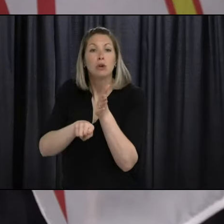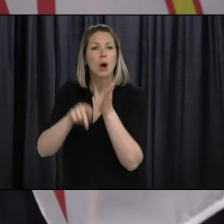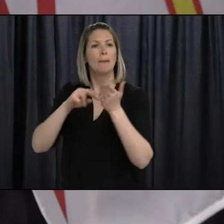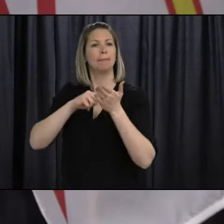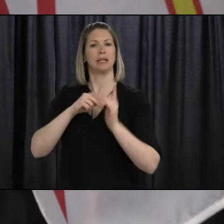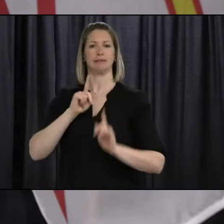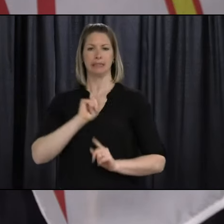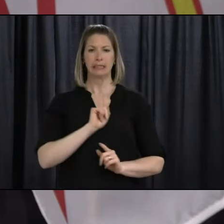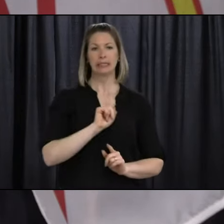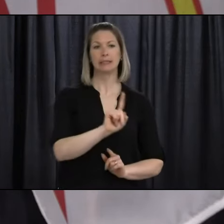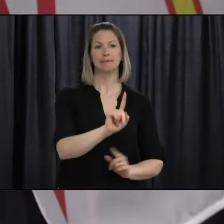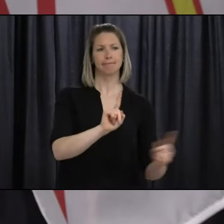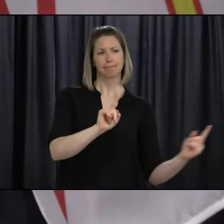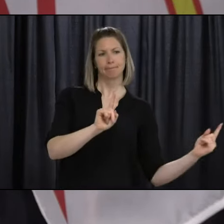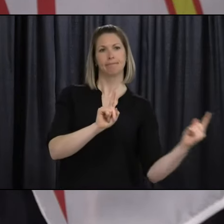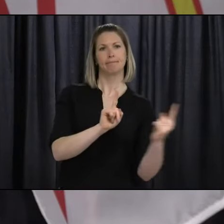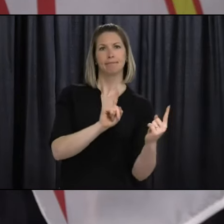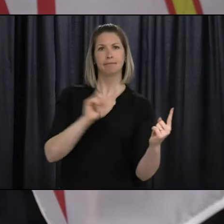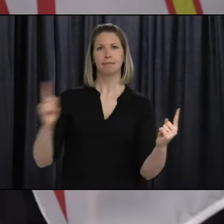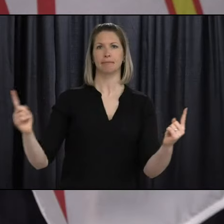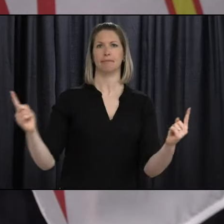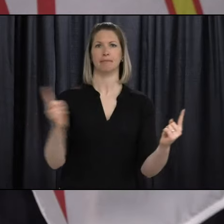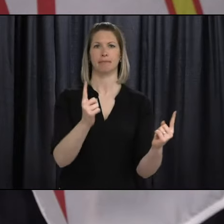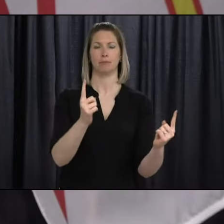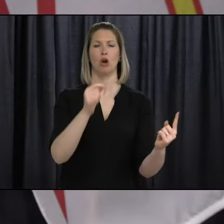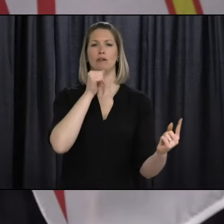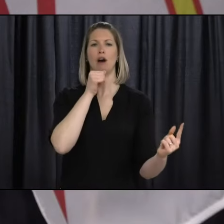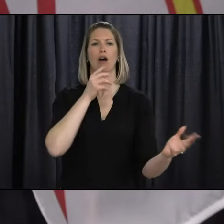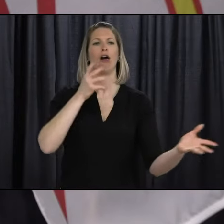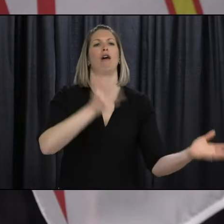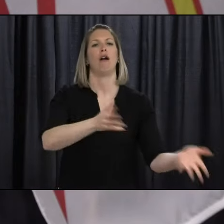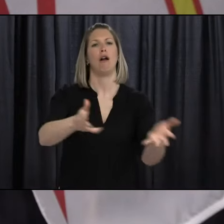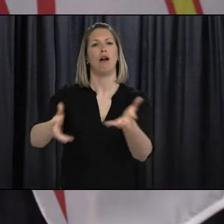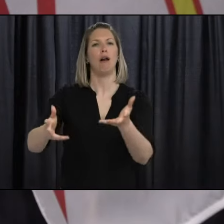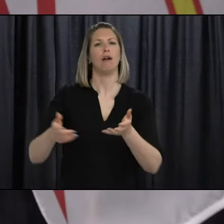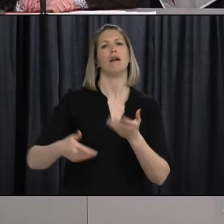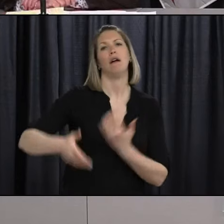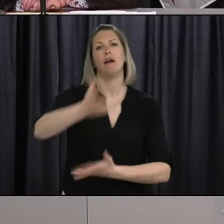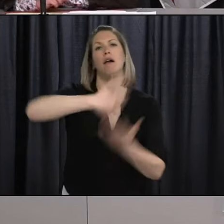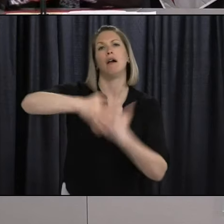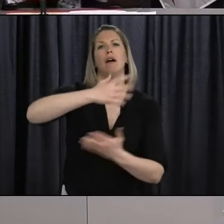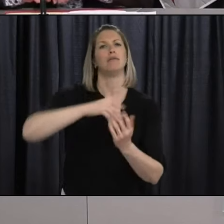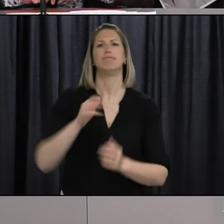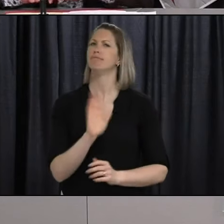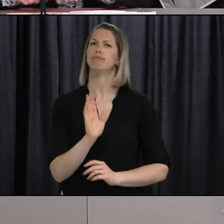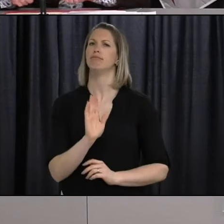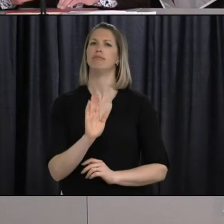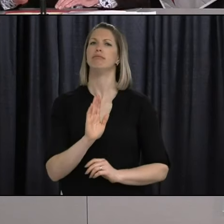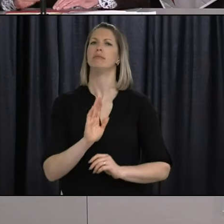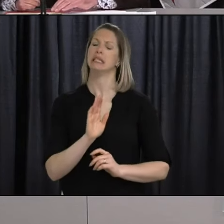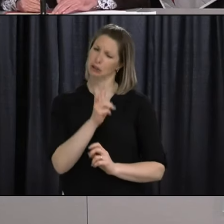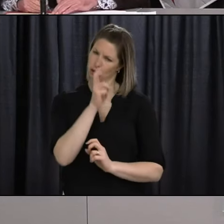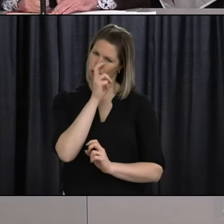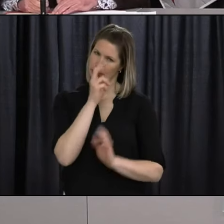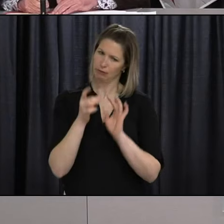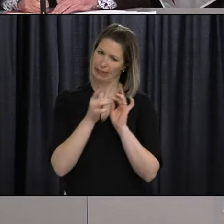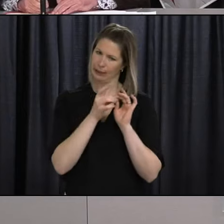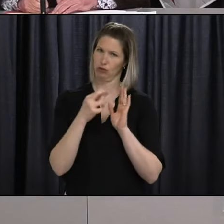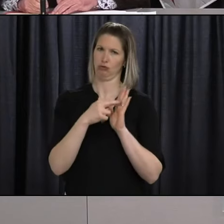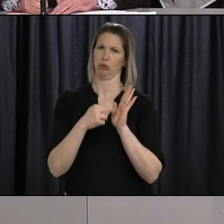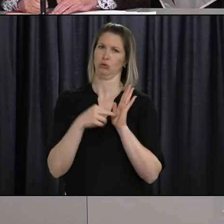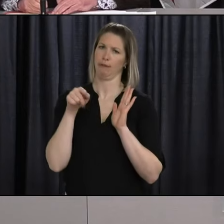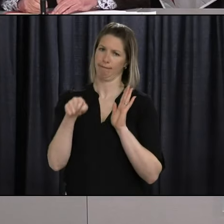between groups of people. Thank you. Our next questions are from Kellyanne Roberts of NTV News.